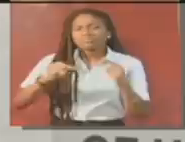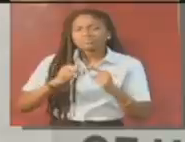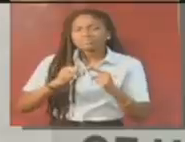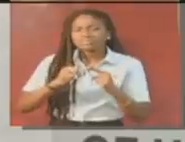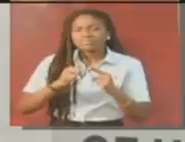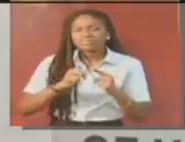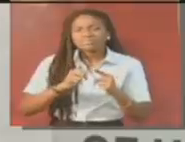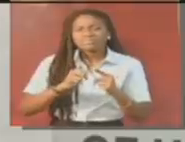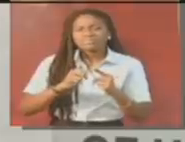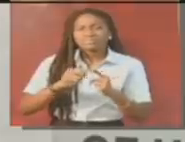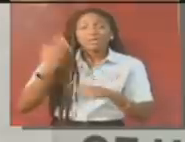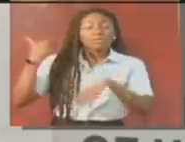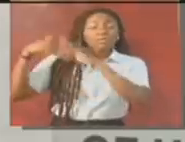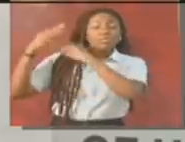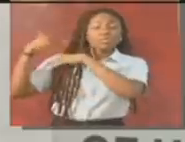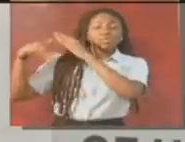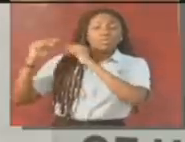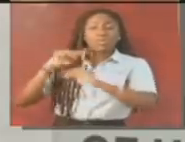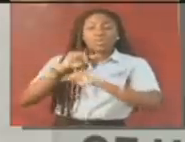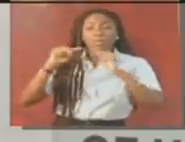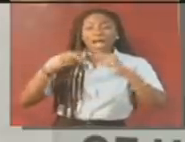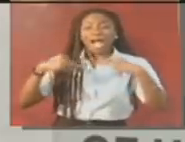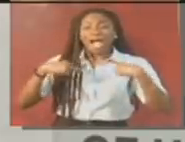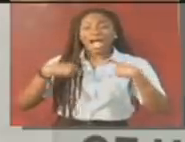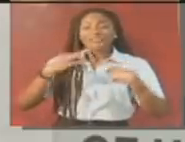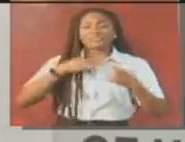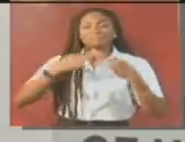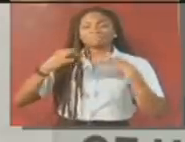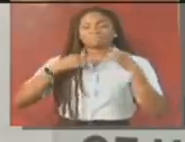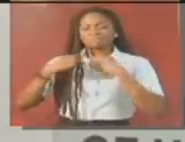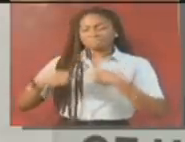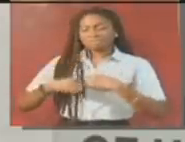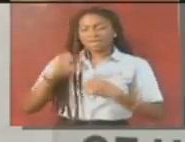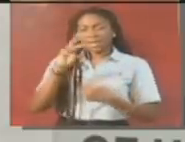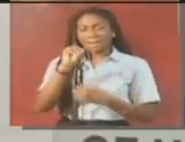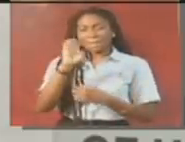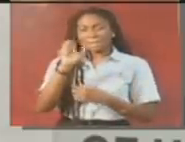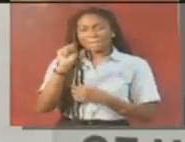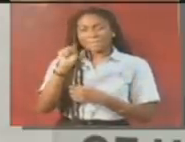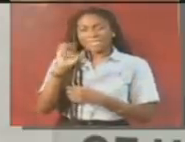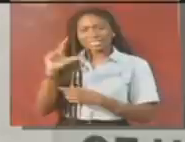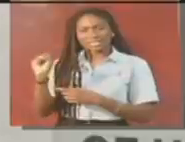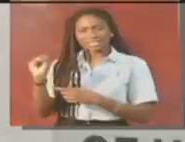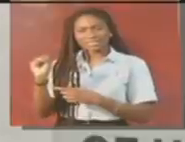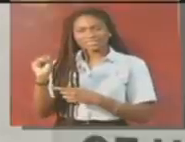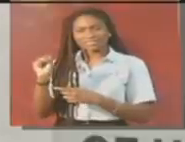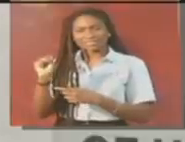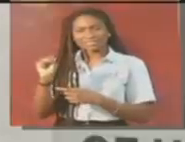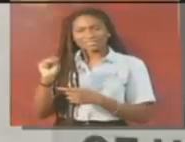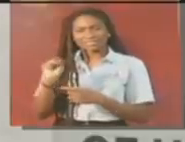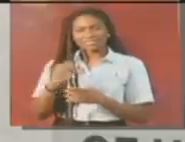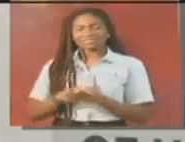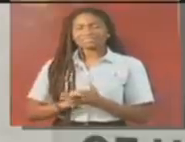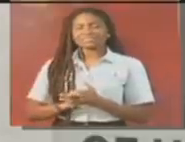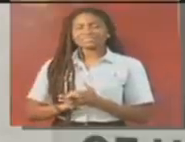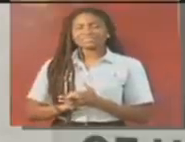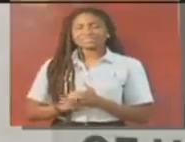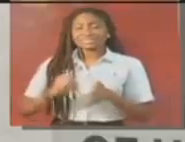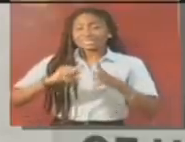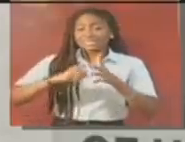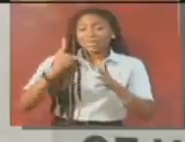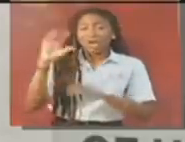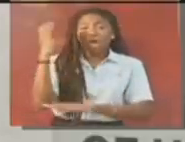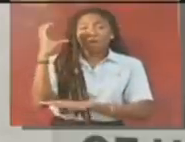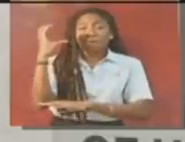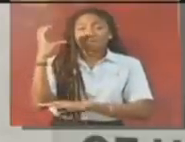outbreak of measles in the Americas, which took place between Venezuela and Colombia in 2002. To prevent future